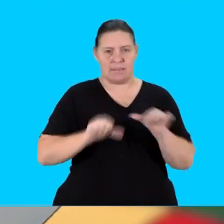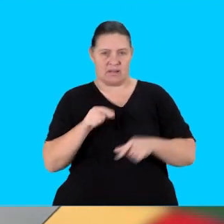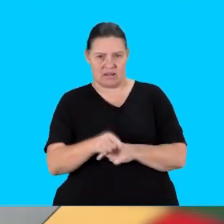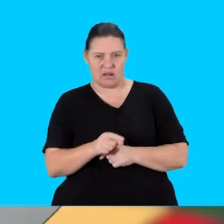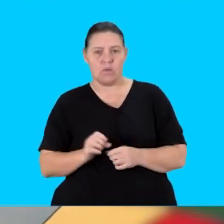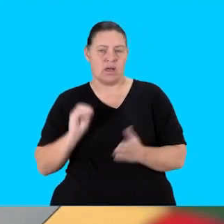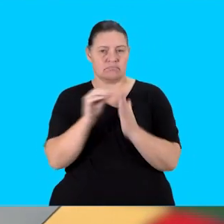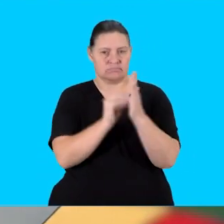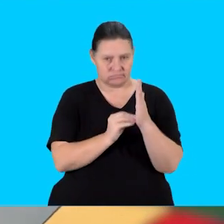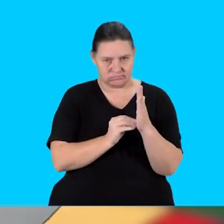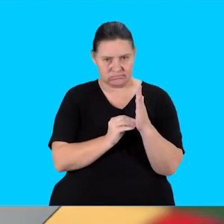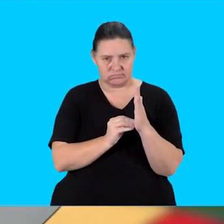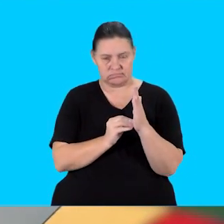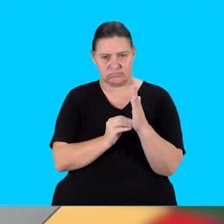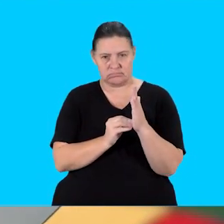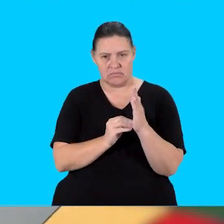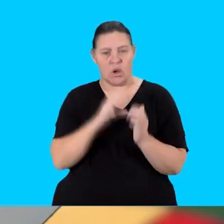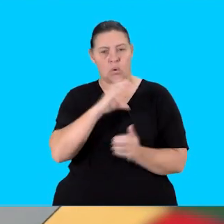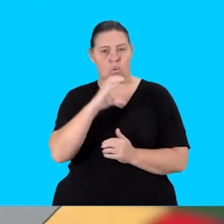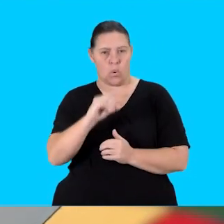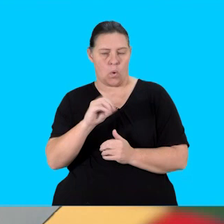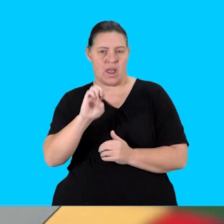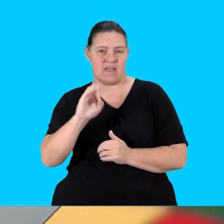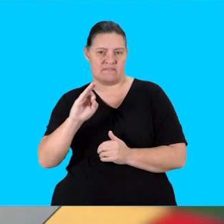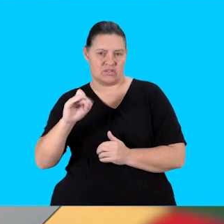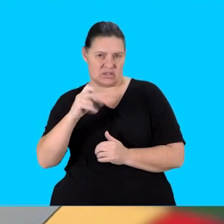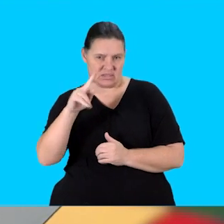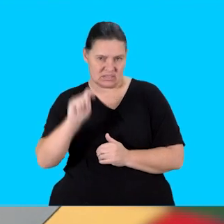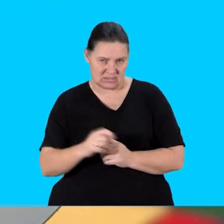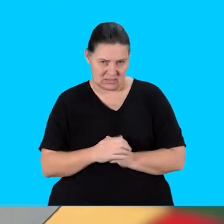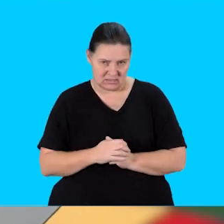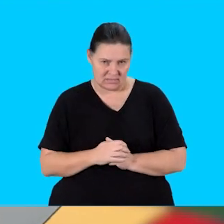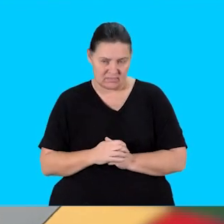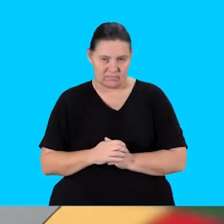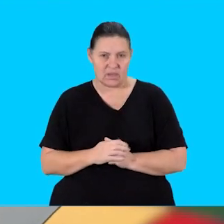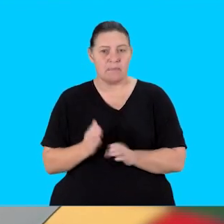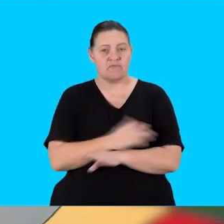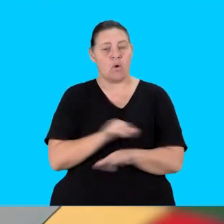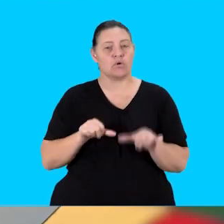formula, where we insert our coefficients.